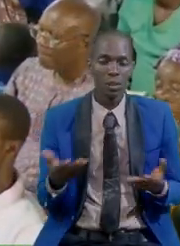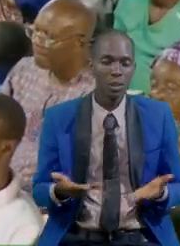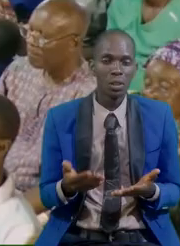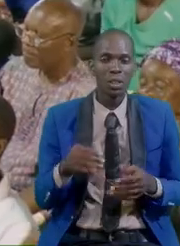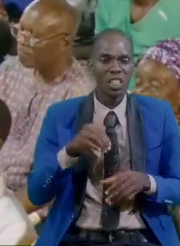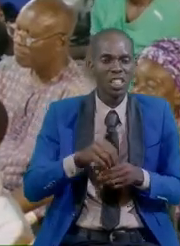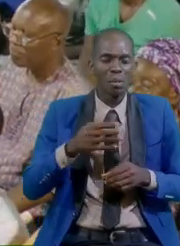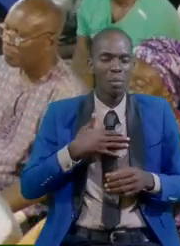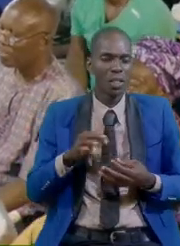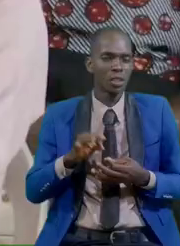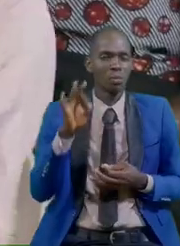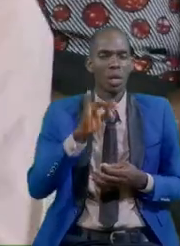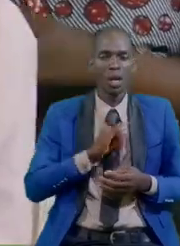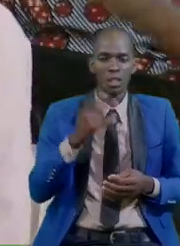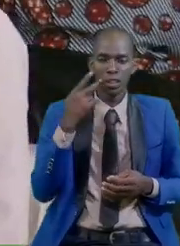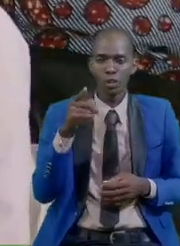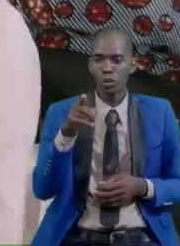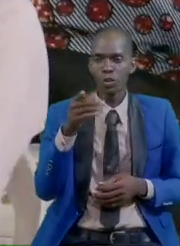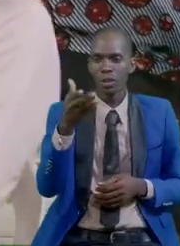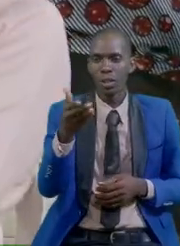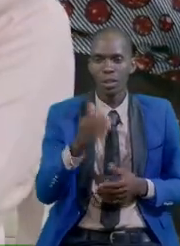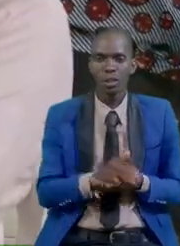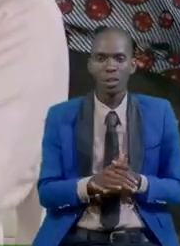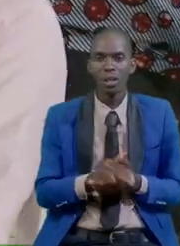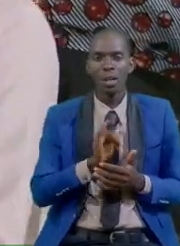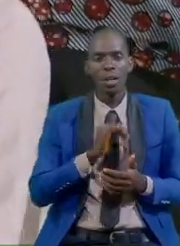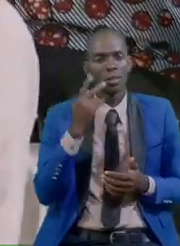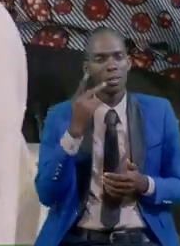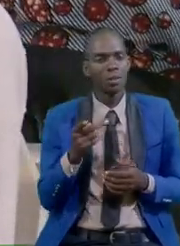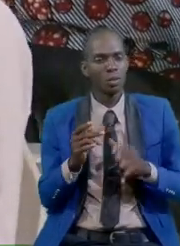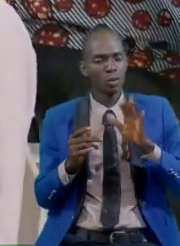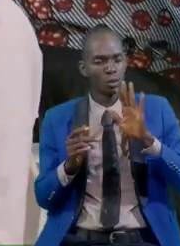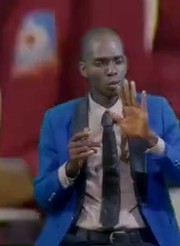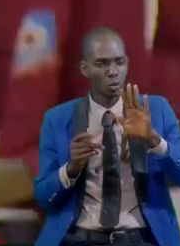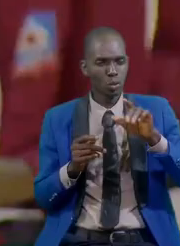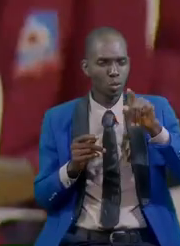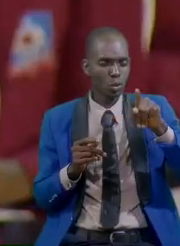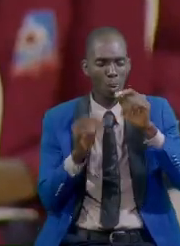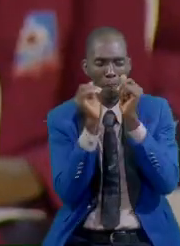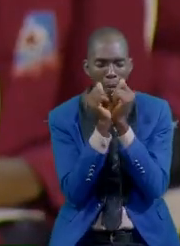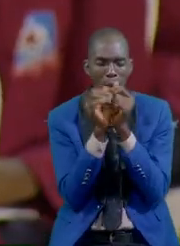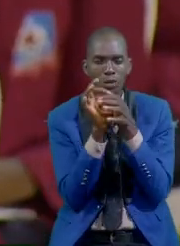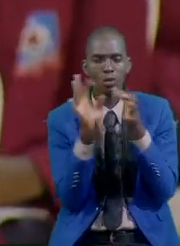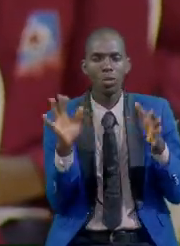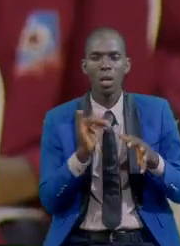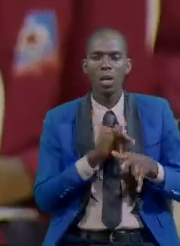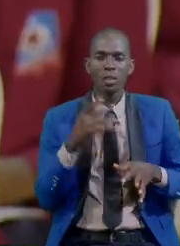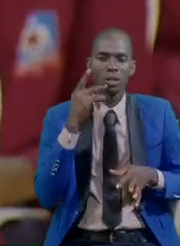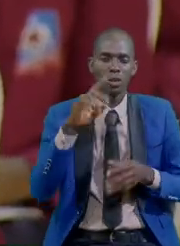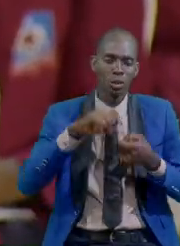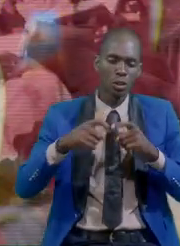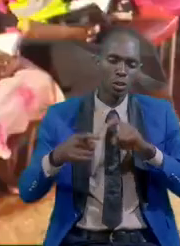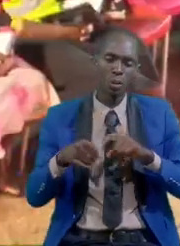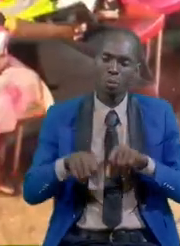In my spirit, I see you there. And I see your bands loosed. I see your chains